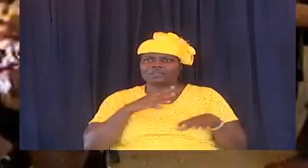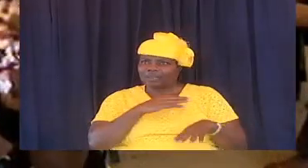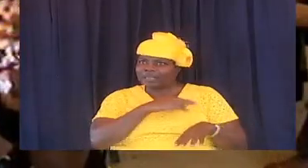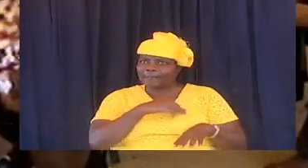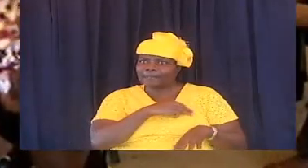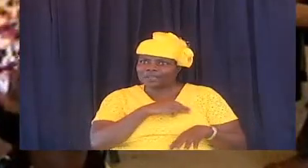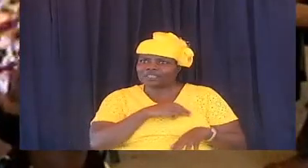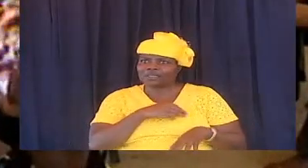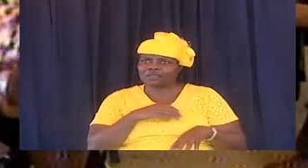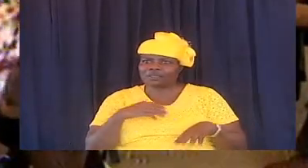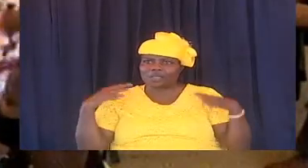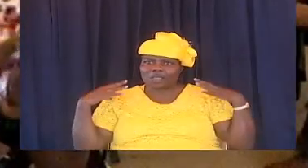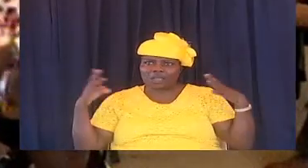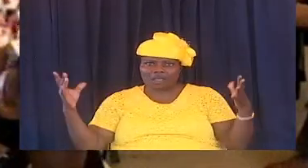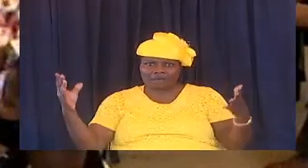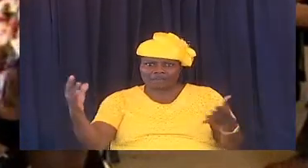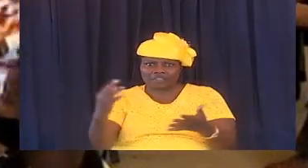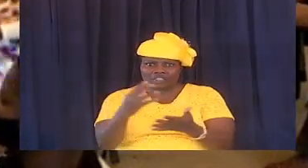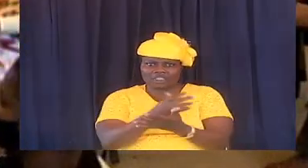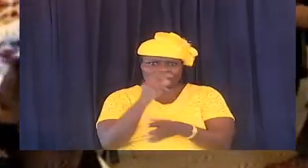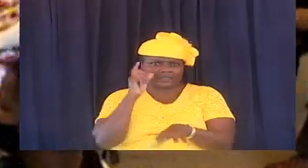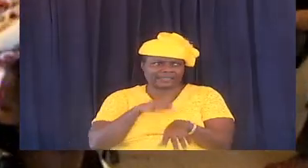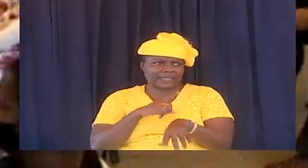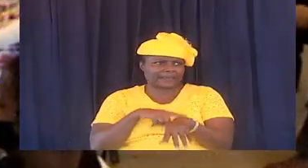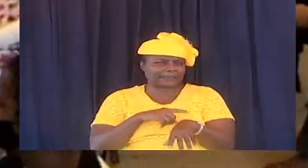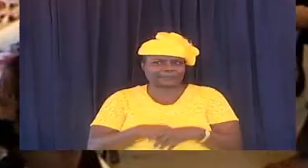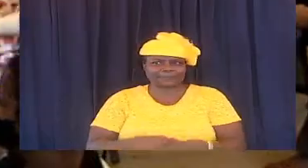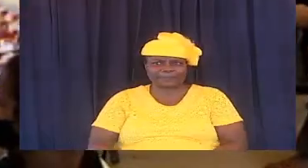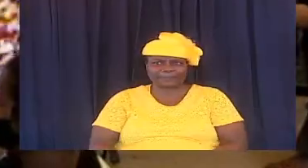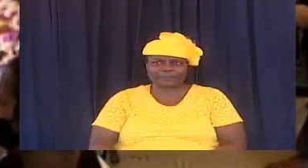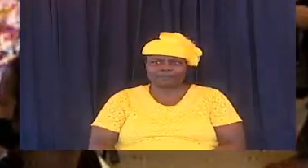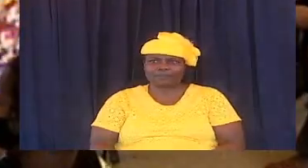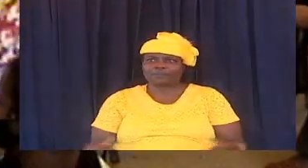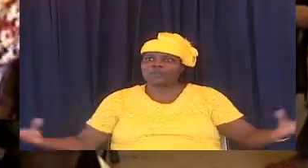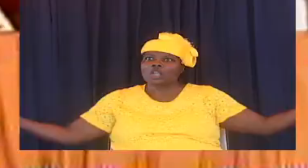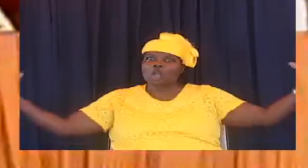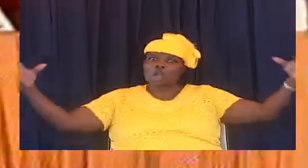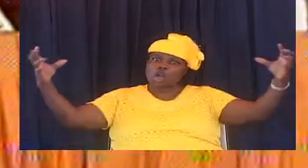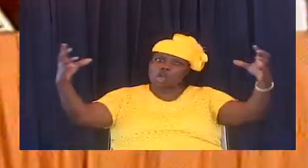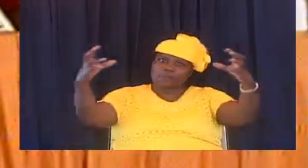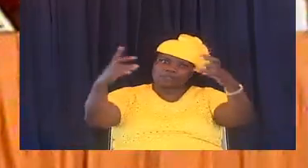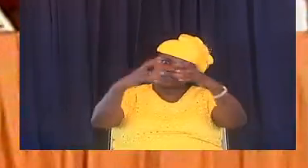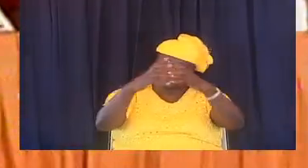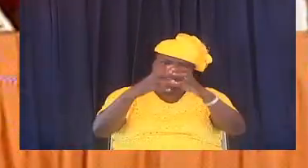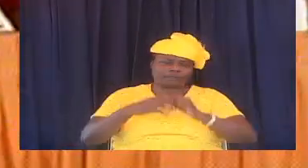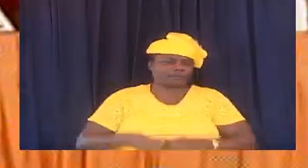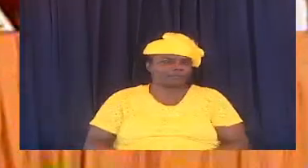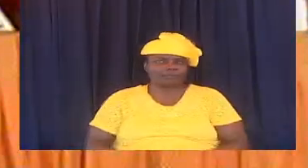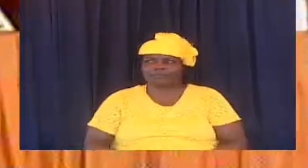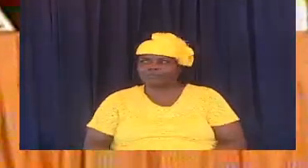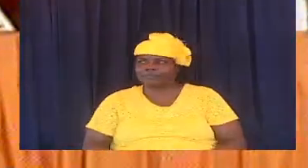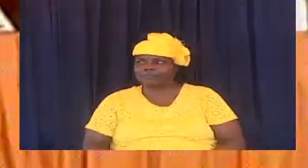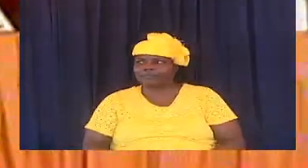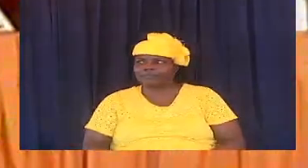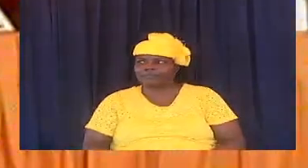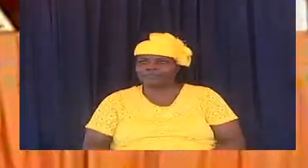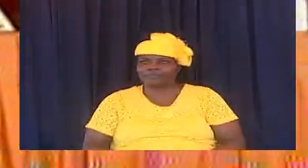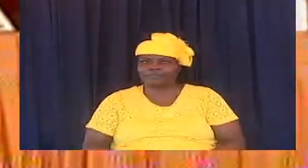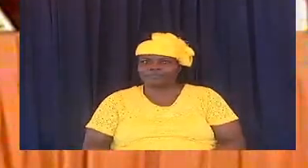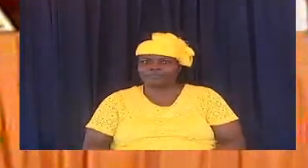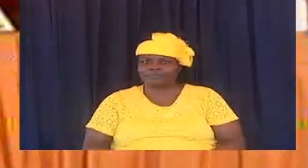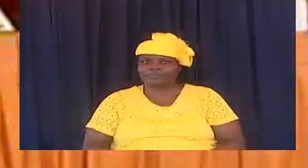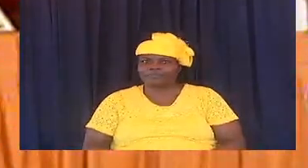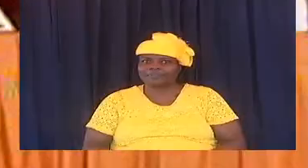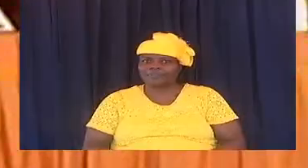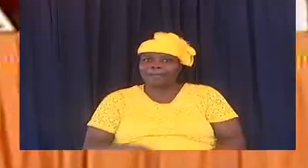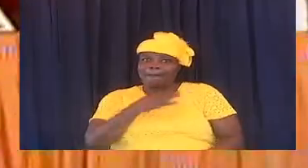I know you say keep it quiet, but I can't keep it. It's in my bones. I can't keep it quiet. I know you said don't promote it a certain